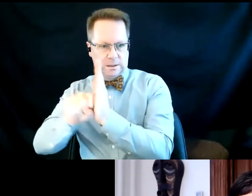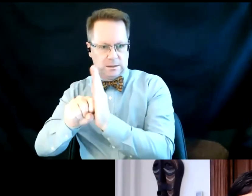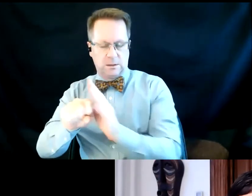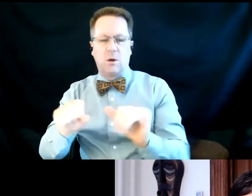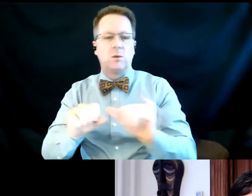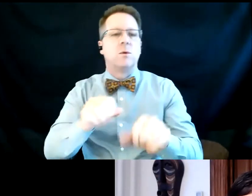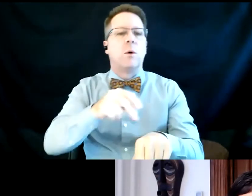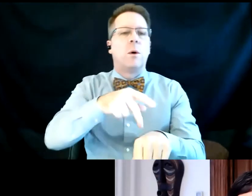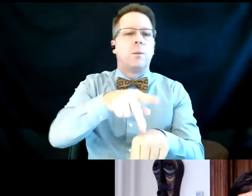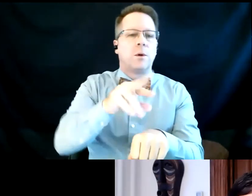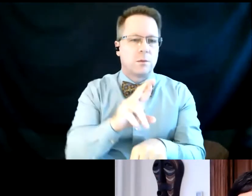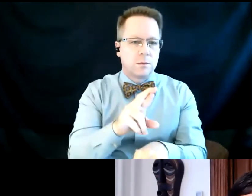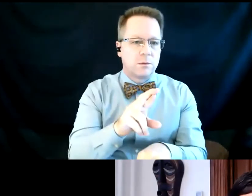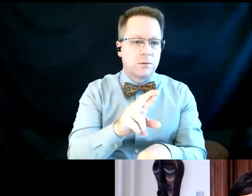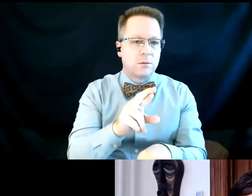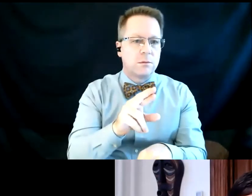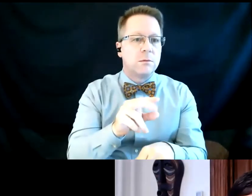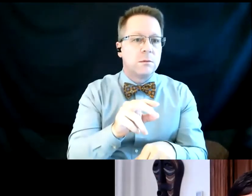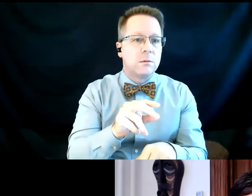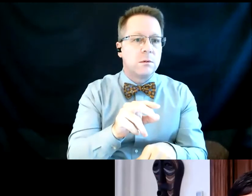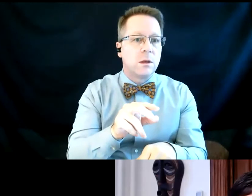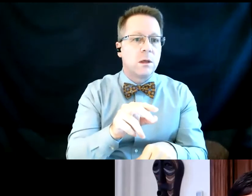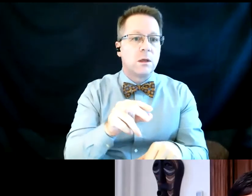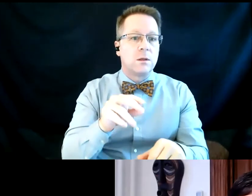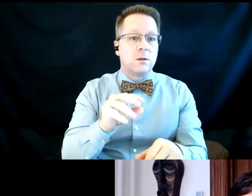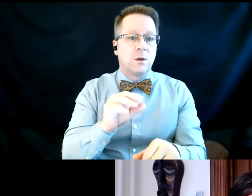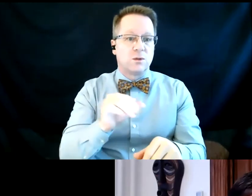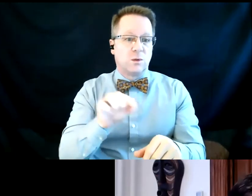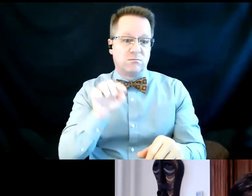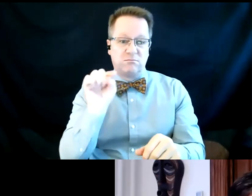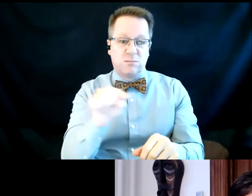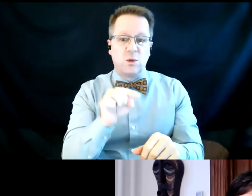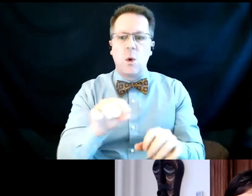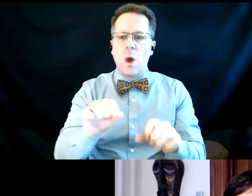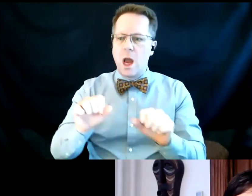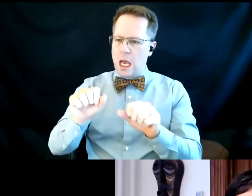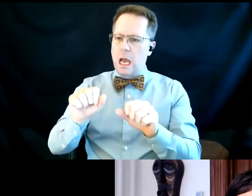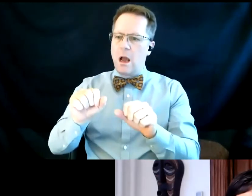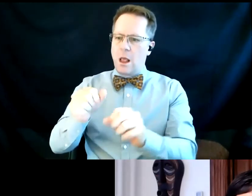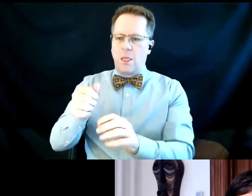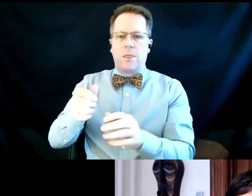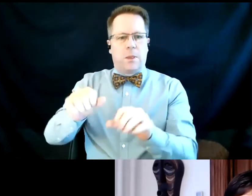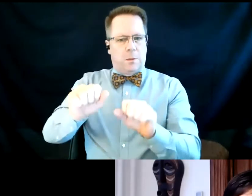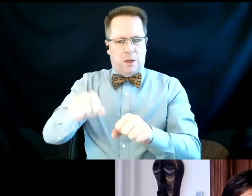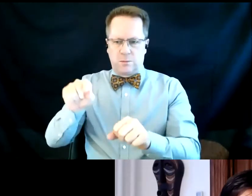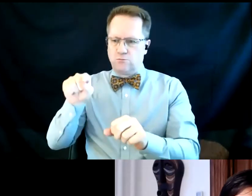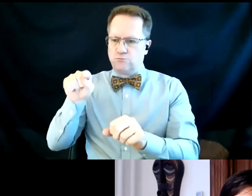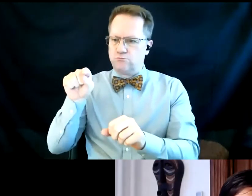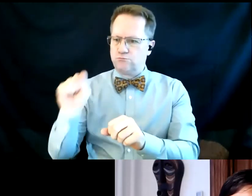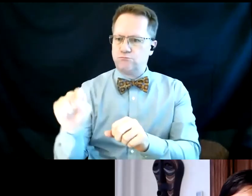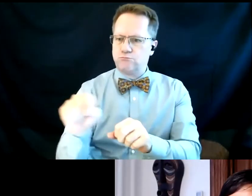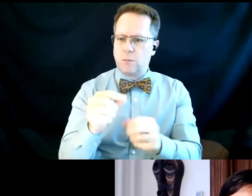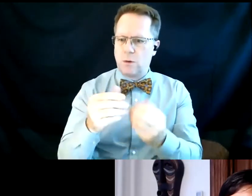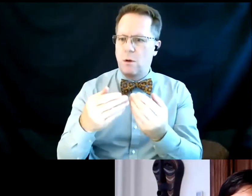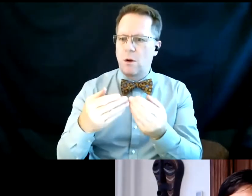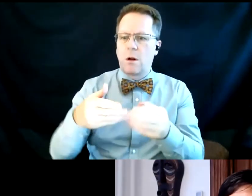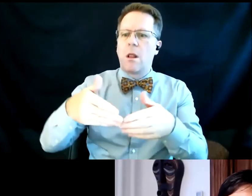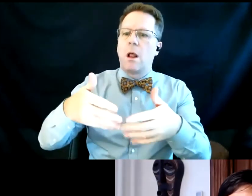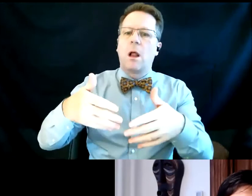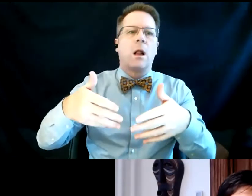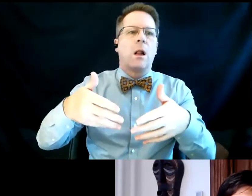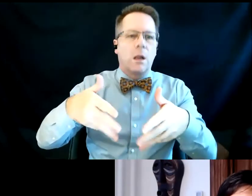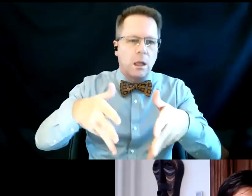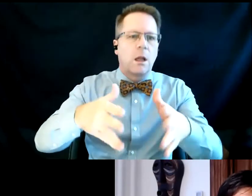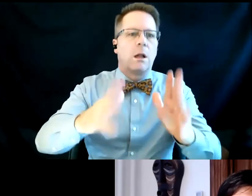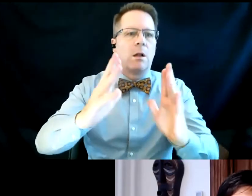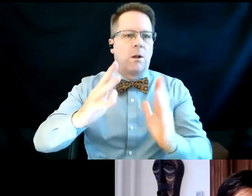us, expanded the category of people who could vote by mail. The one case that sticks out for me in all of this was a case in Tennessee that we brought